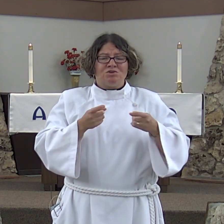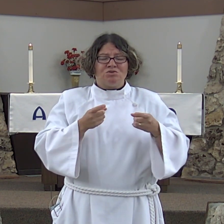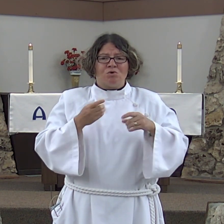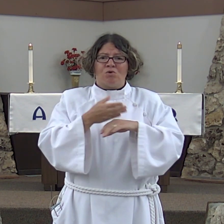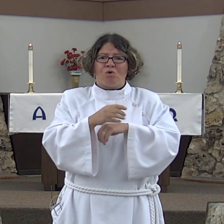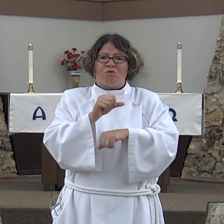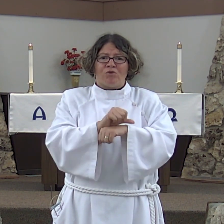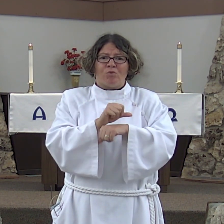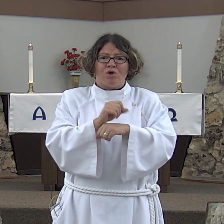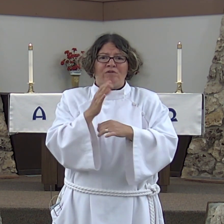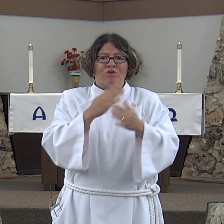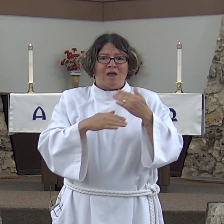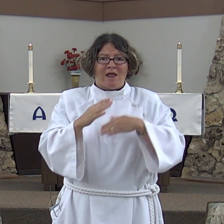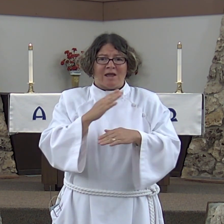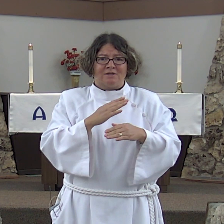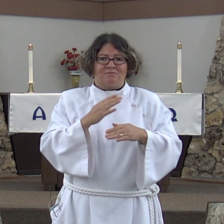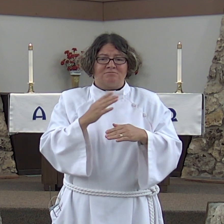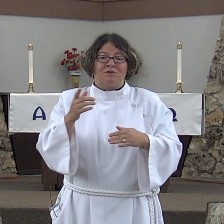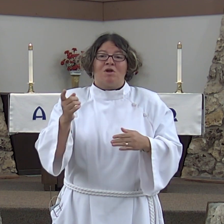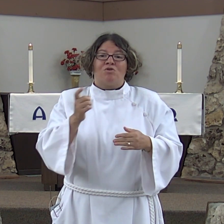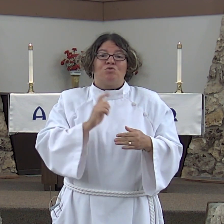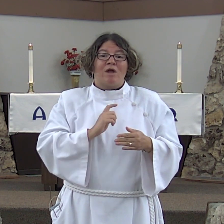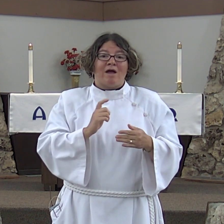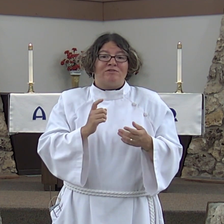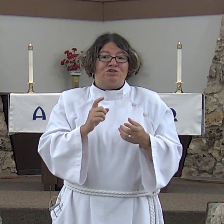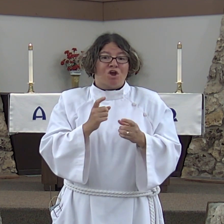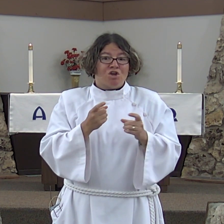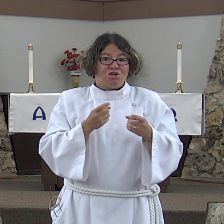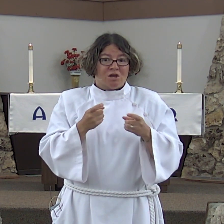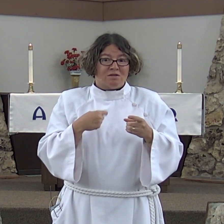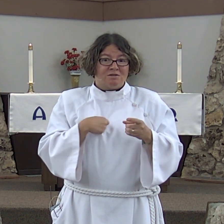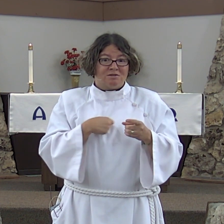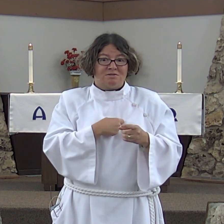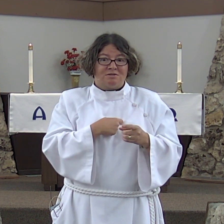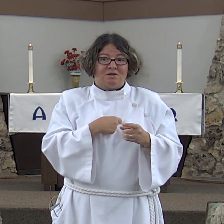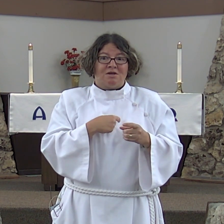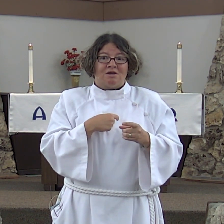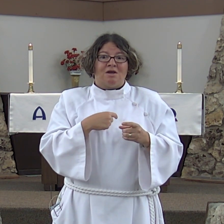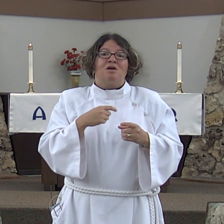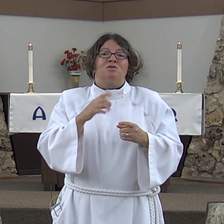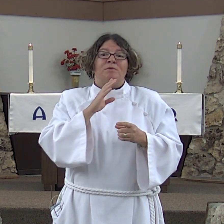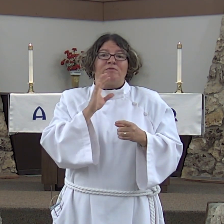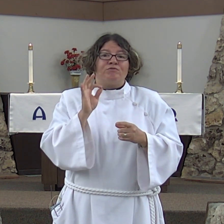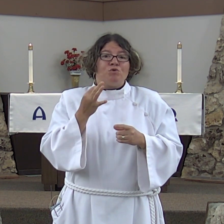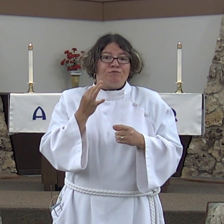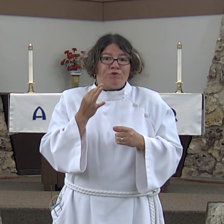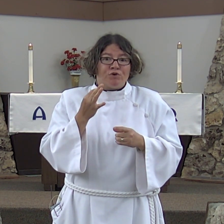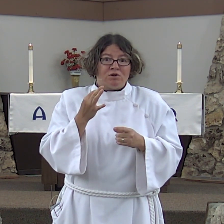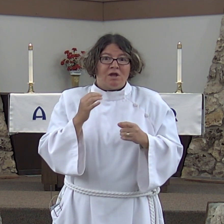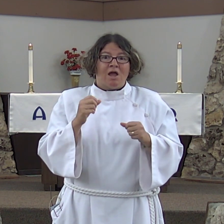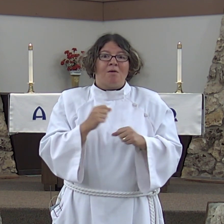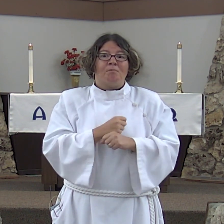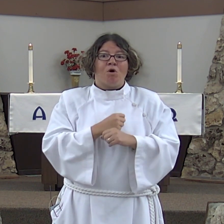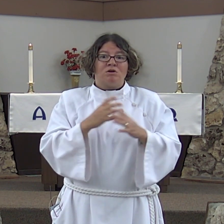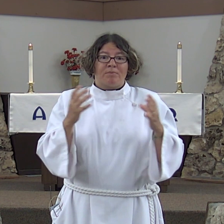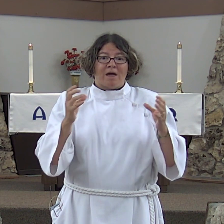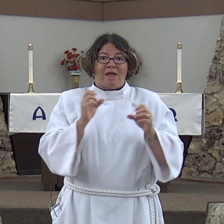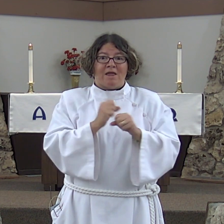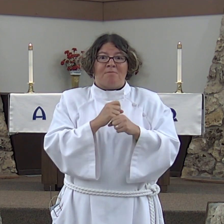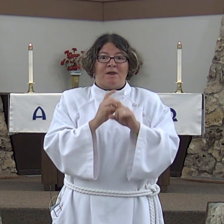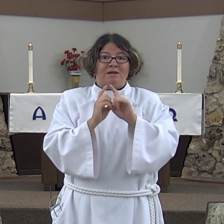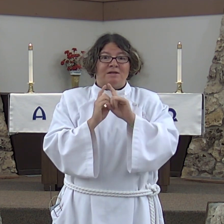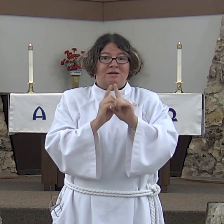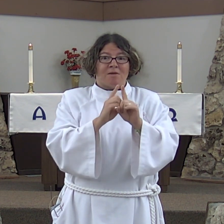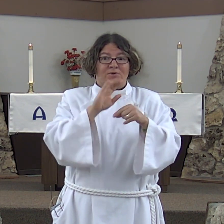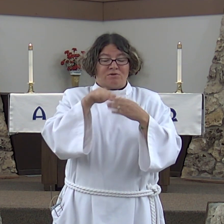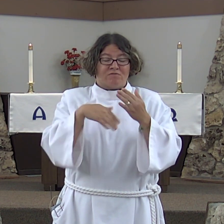us control over the work of your hand. You have charged us to be fruitful and multiply